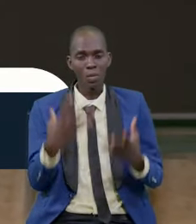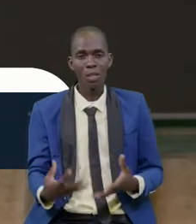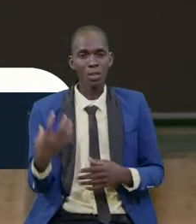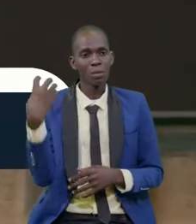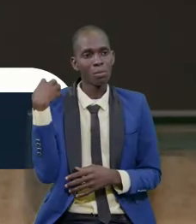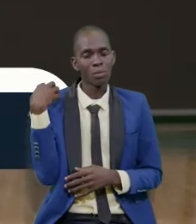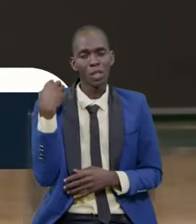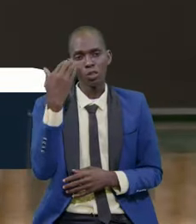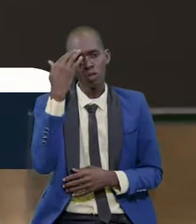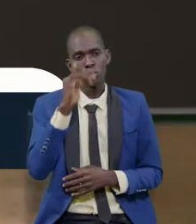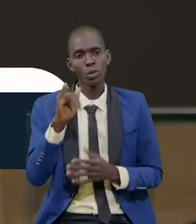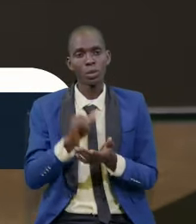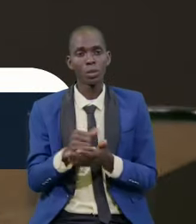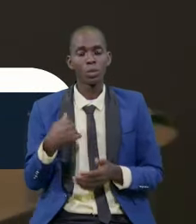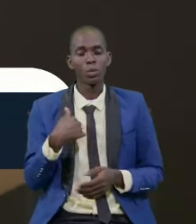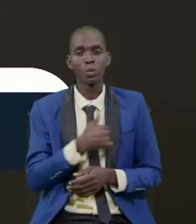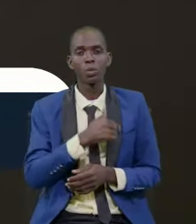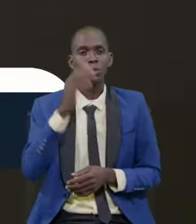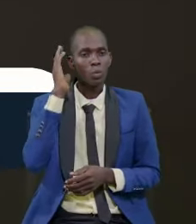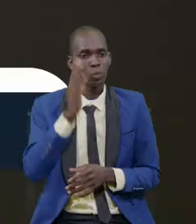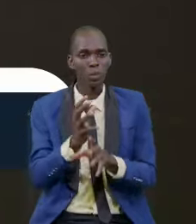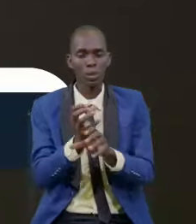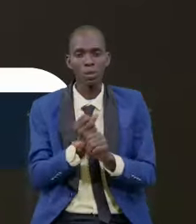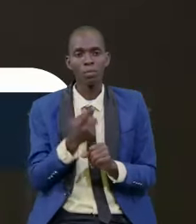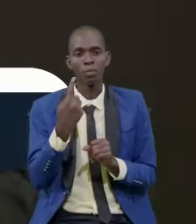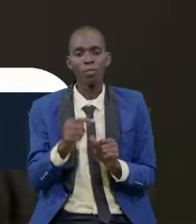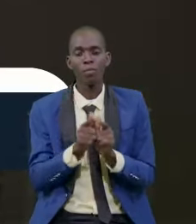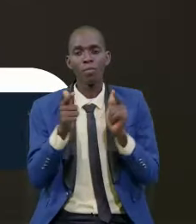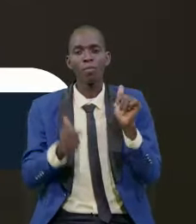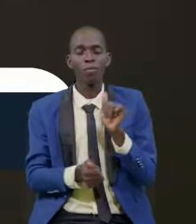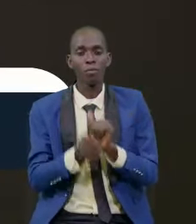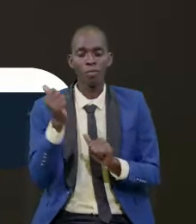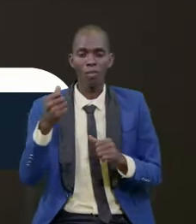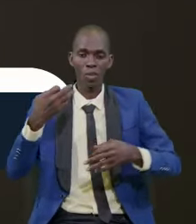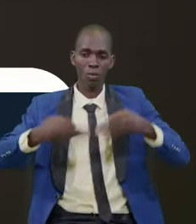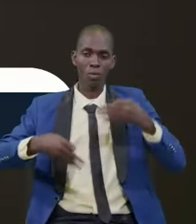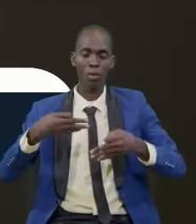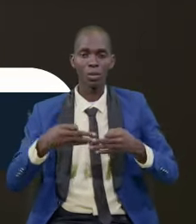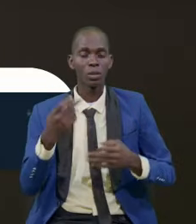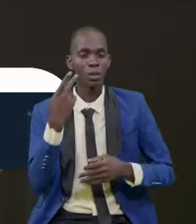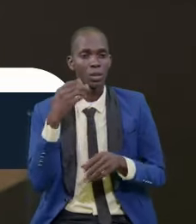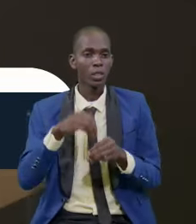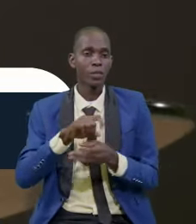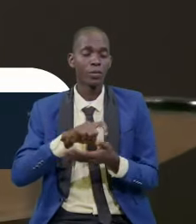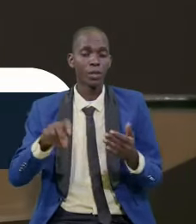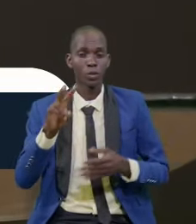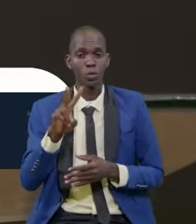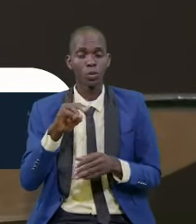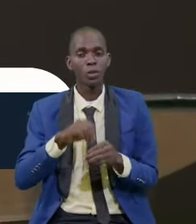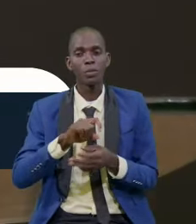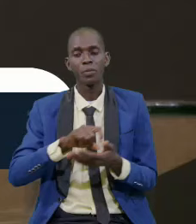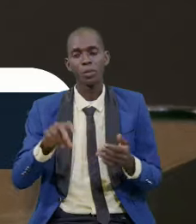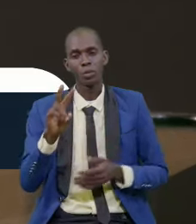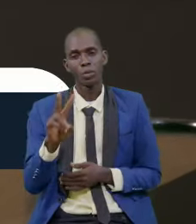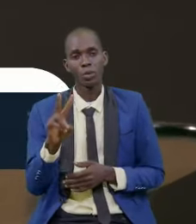knowing that we shall receive the greater damnation. Look at verse 2. It says in verse 2,